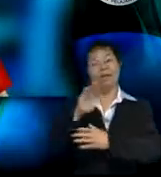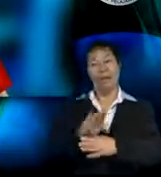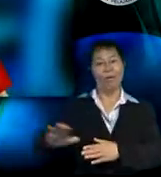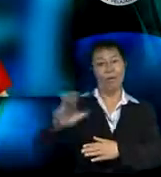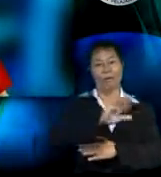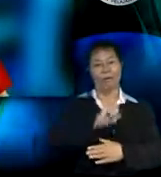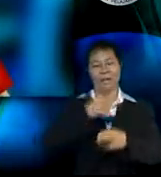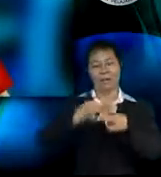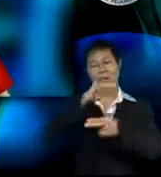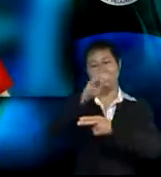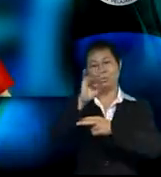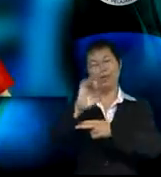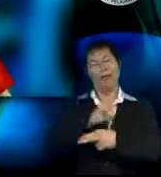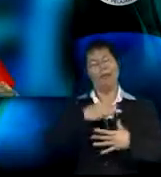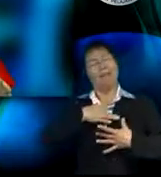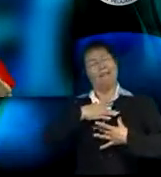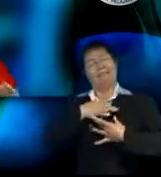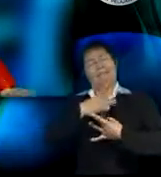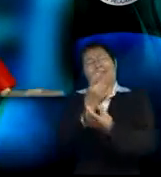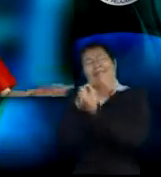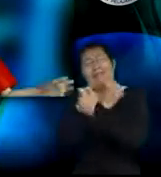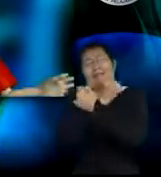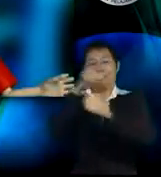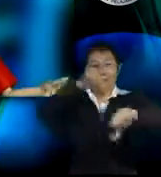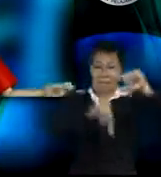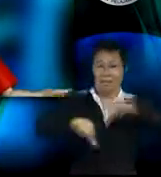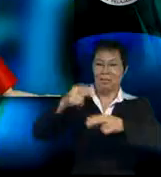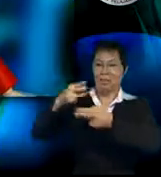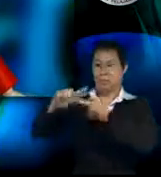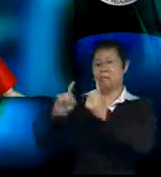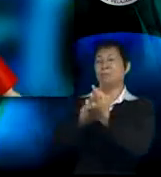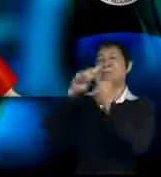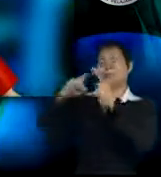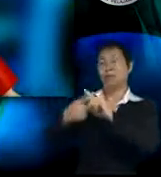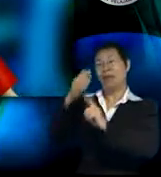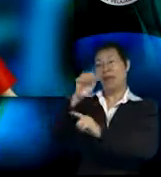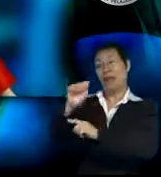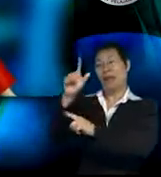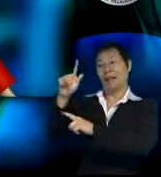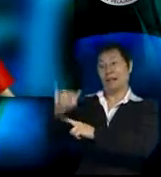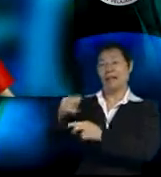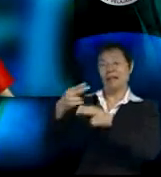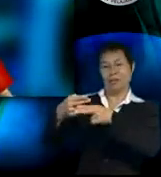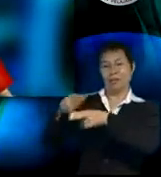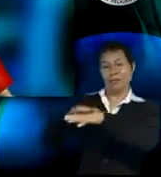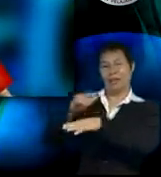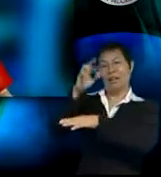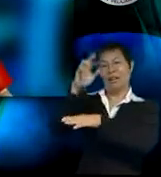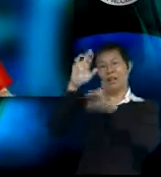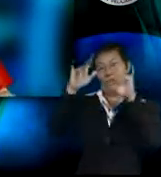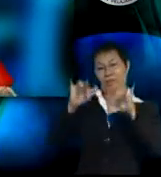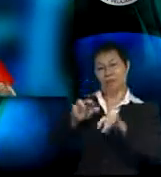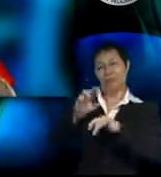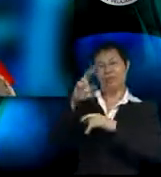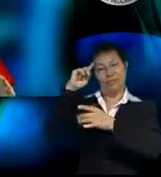everyone, I'm Joe and I love science. Meet my friend Ellie. We call her Brain Trust because she's